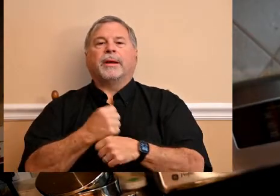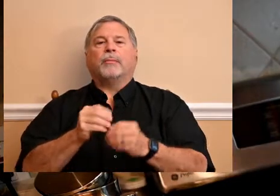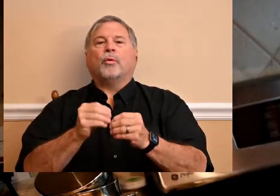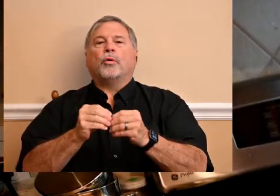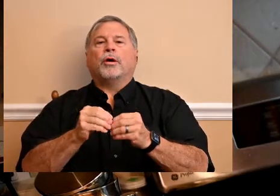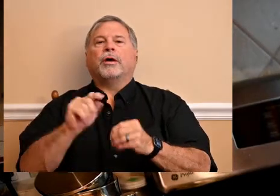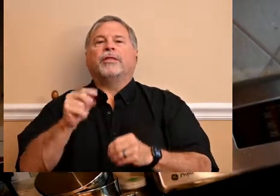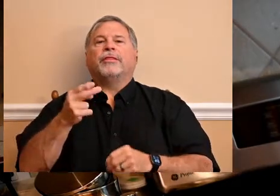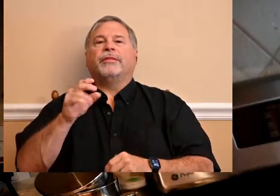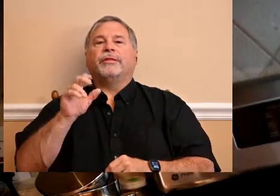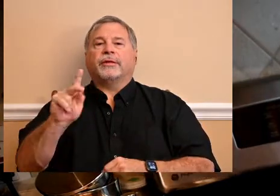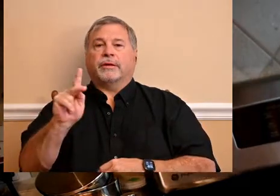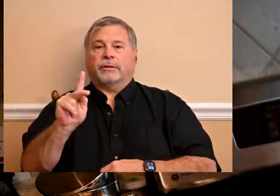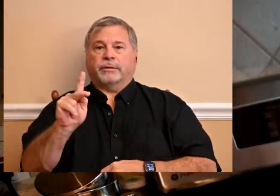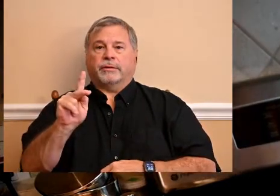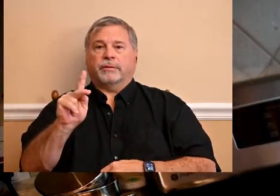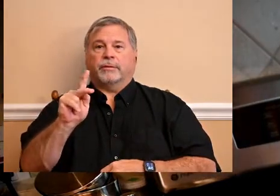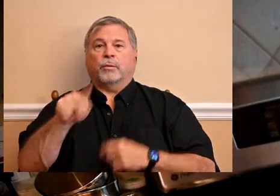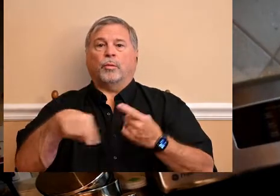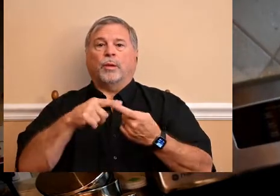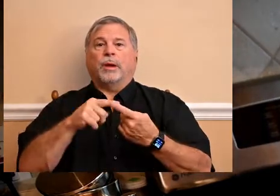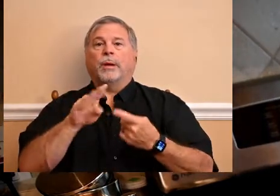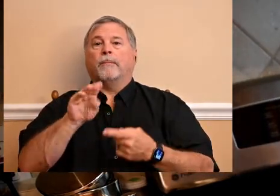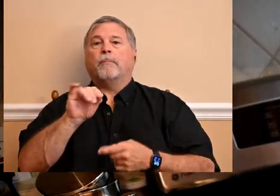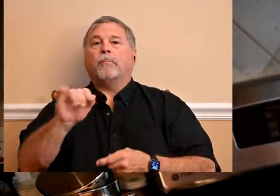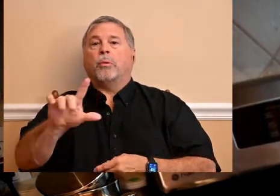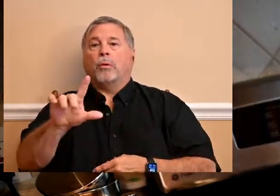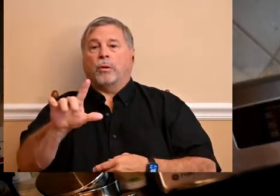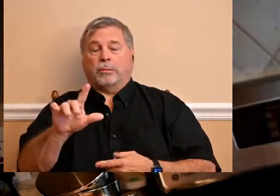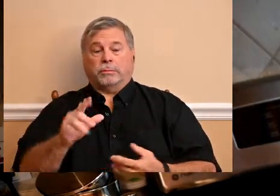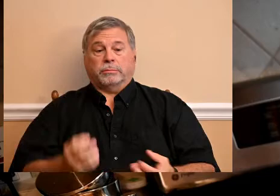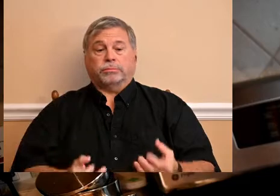That'll start thickening that up when it's in a boil.